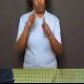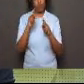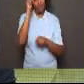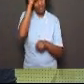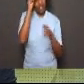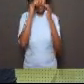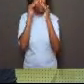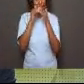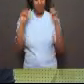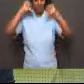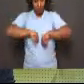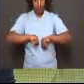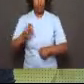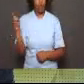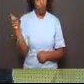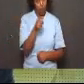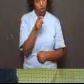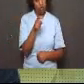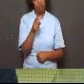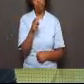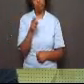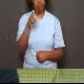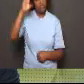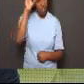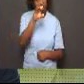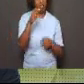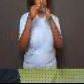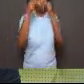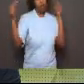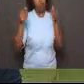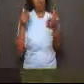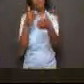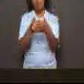cultural equality faced strong resistance.